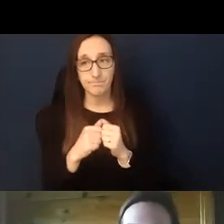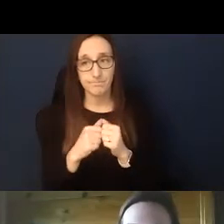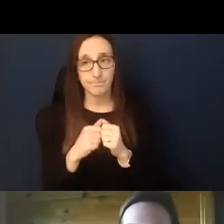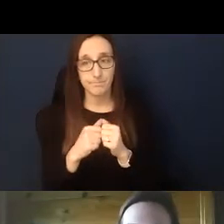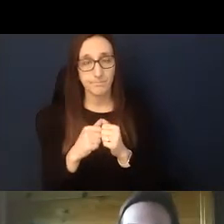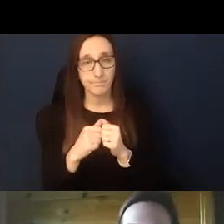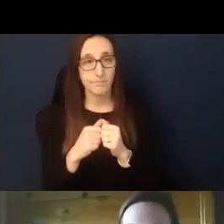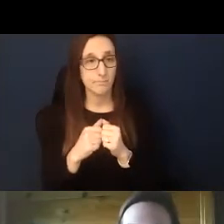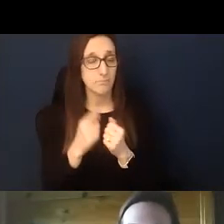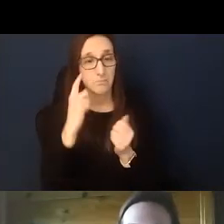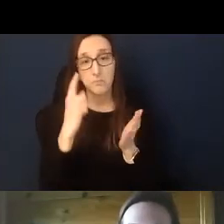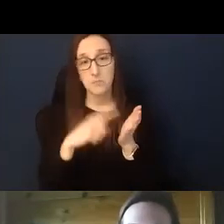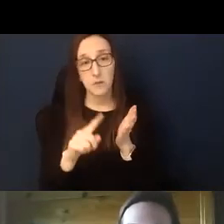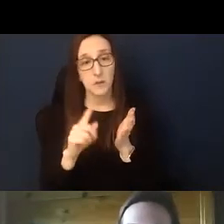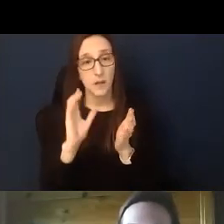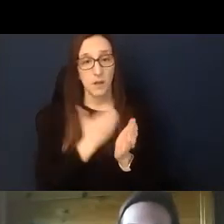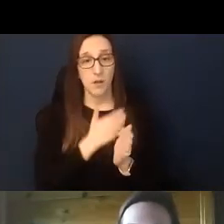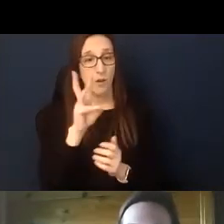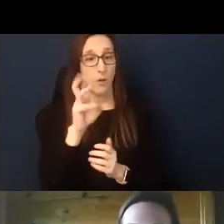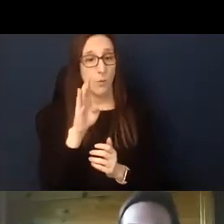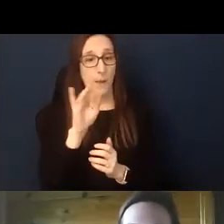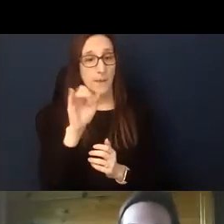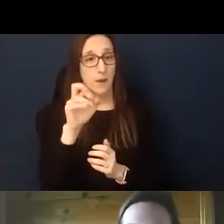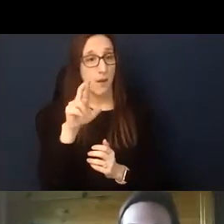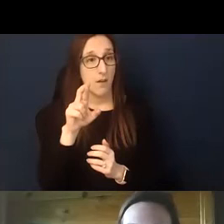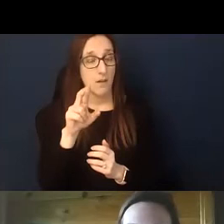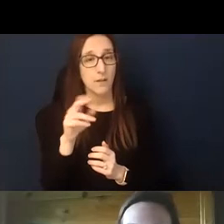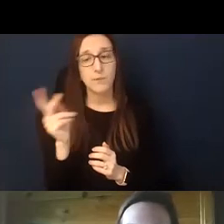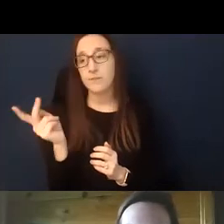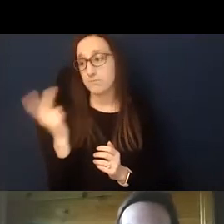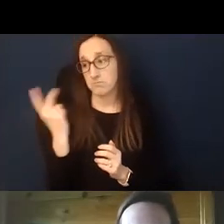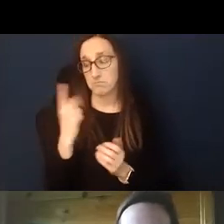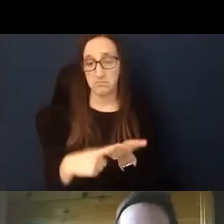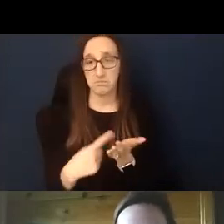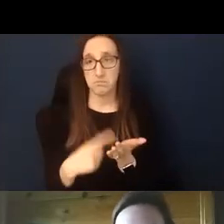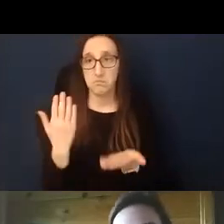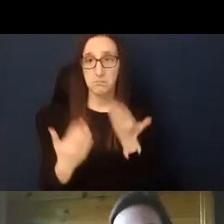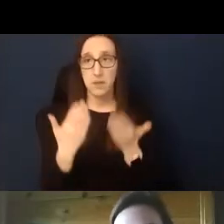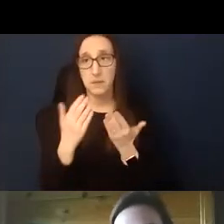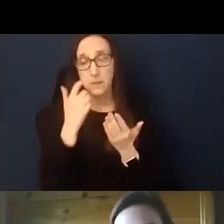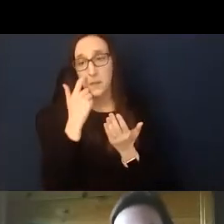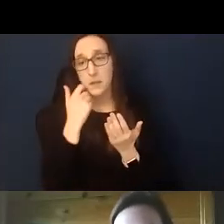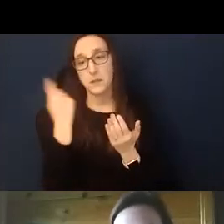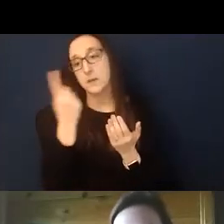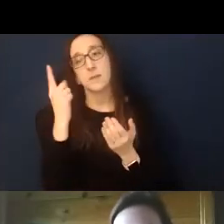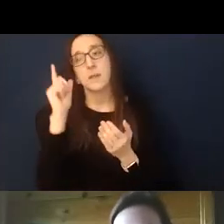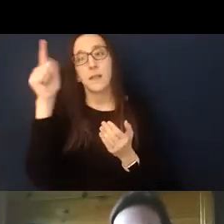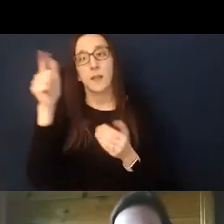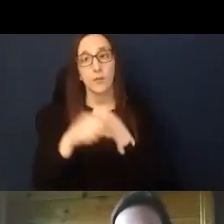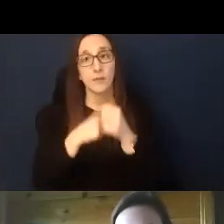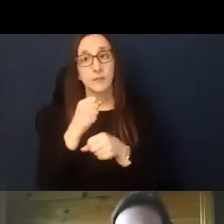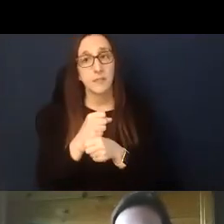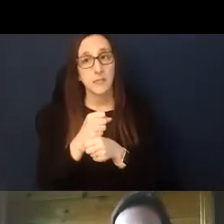keep checking out our webinars coming. Marianne and I talked about maybe doing something later this year for a couple of the